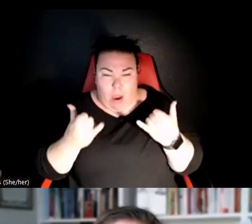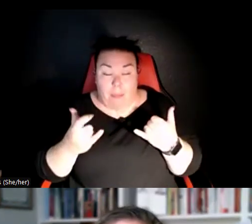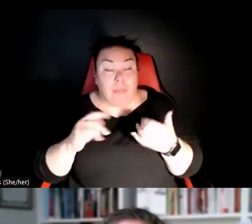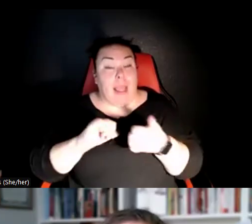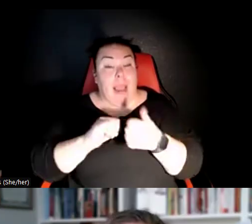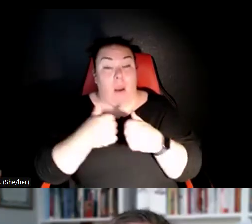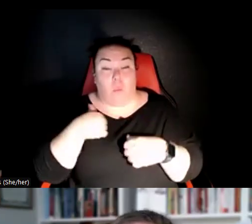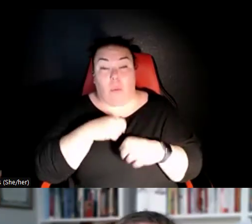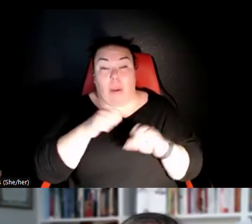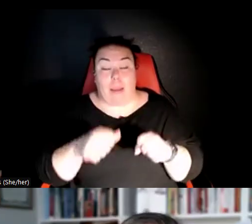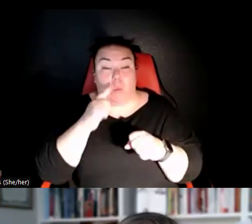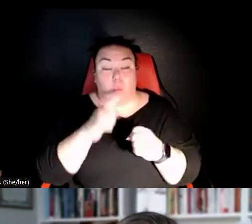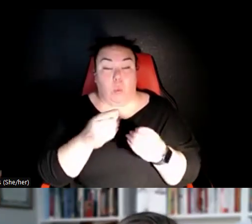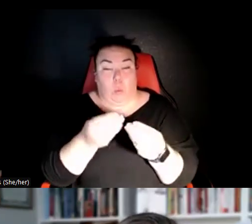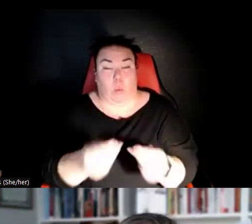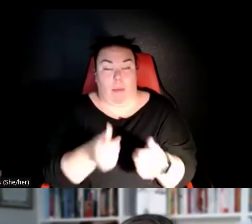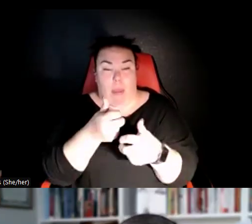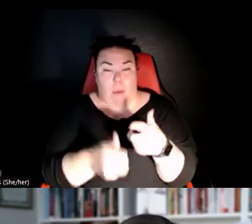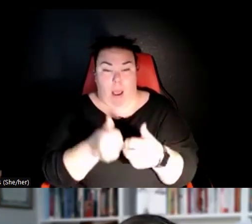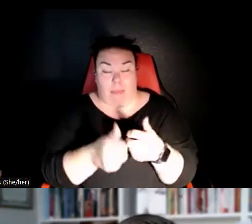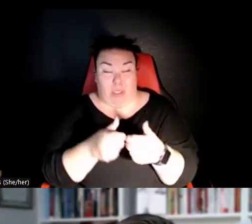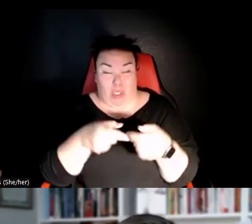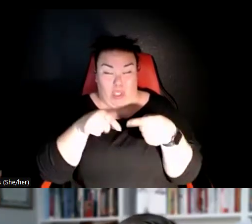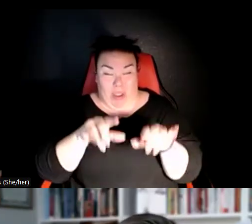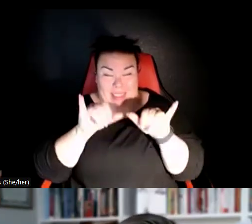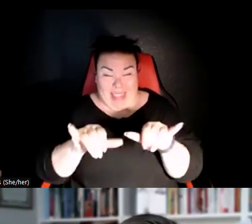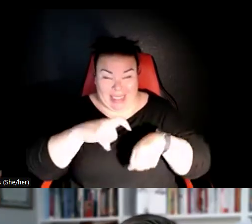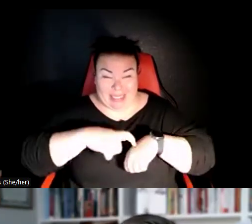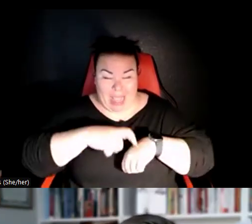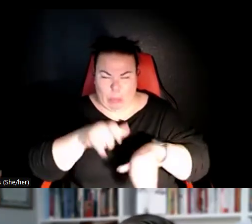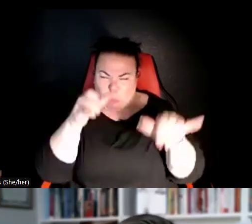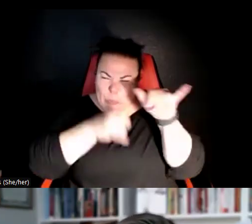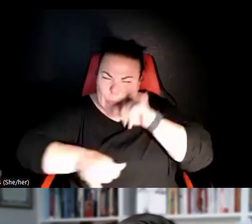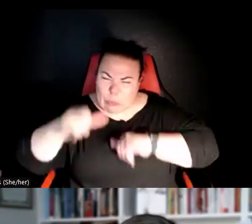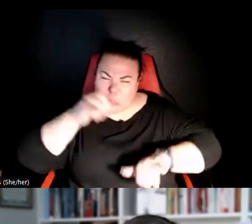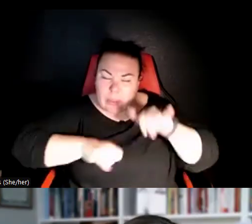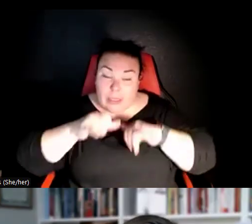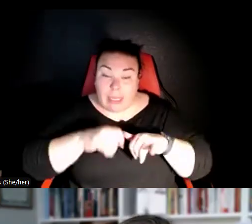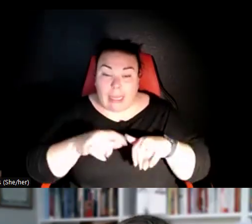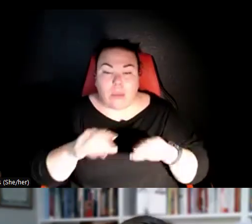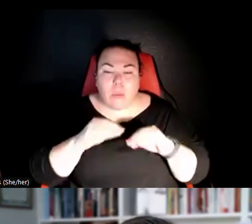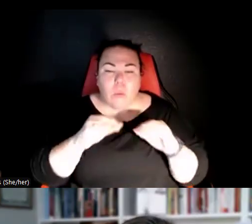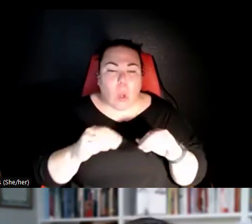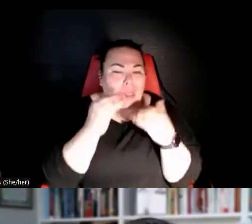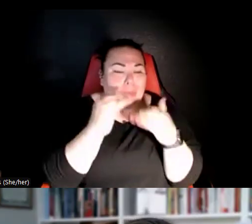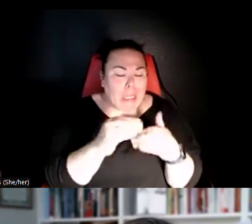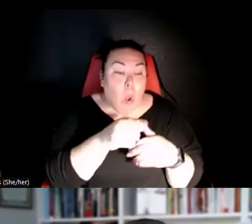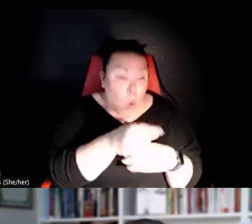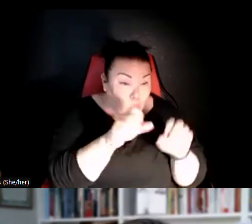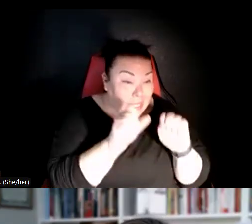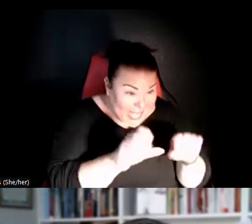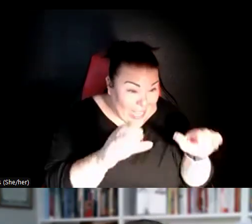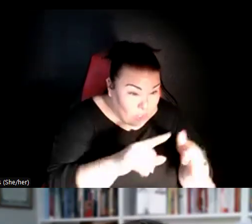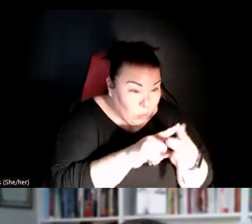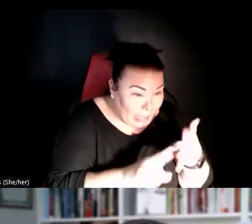those families in that time was so incredible. There wasn't limitations on you could do this or you couldn't do that. It was just like give them what they needed.